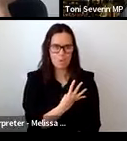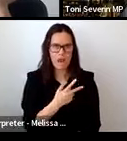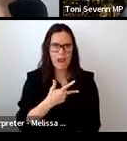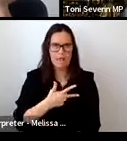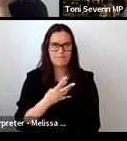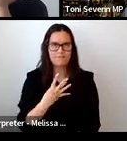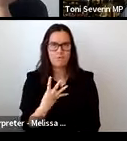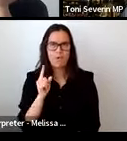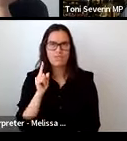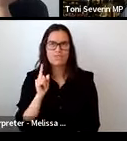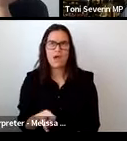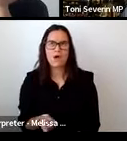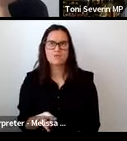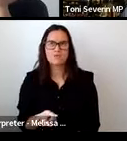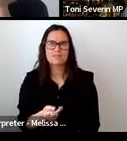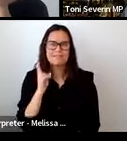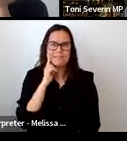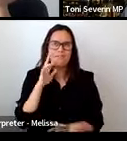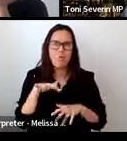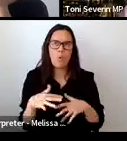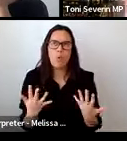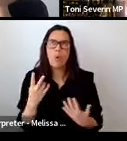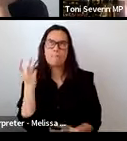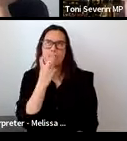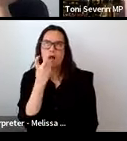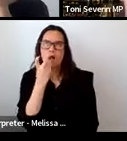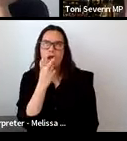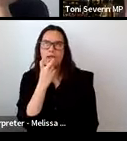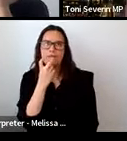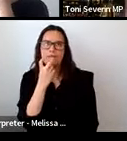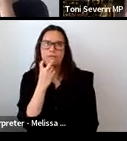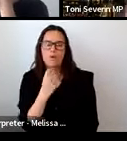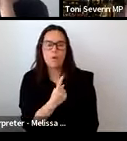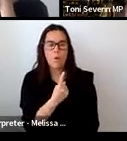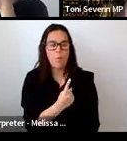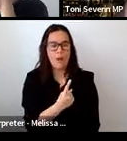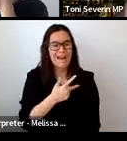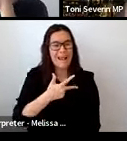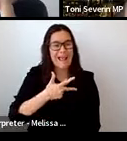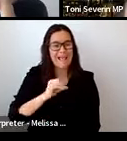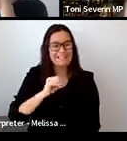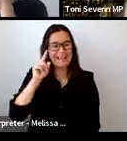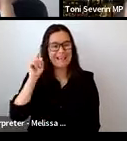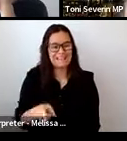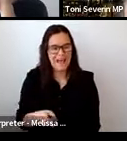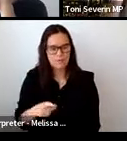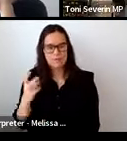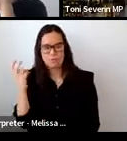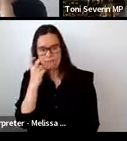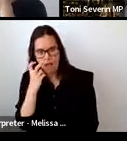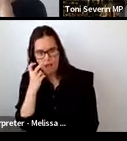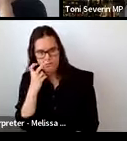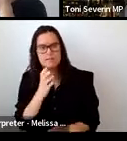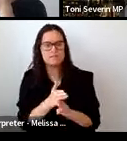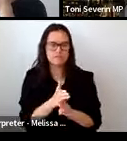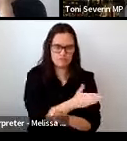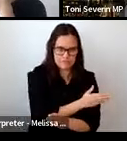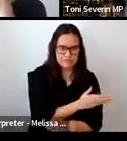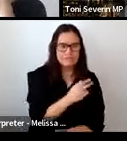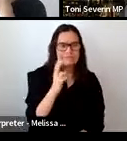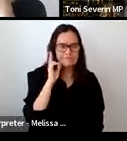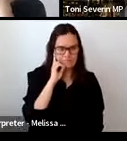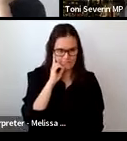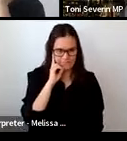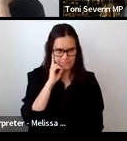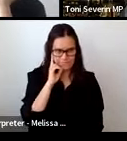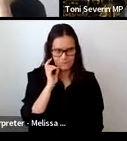484,000 were either deaf or blind, 180,000 were blind and 340,000 were deaf. Now,